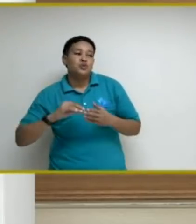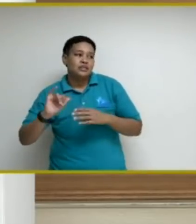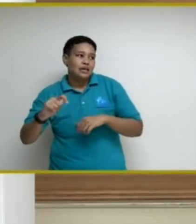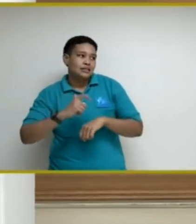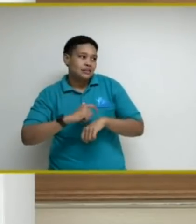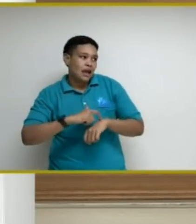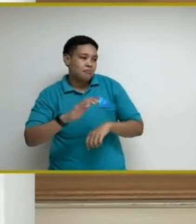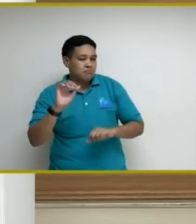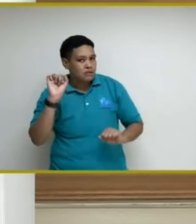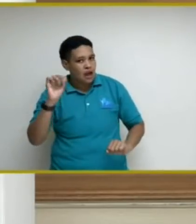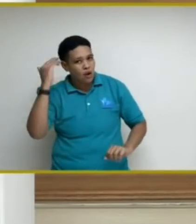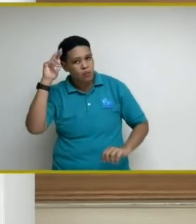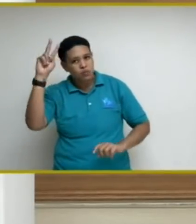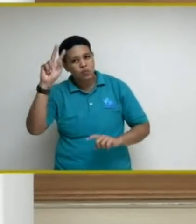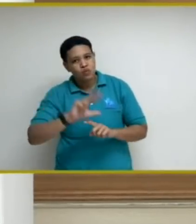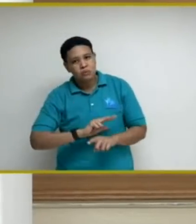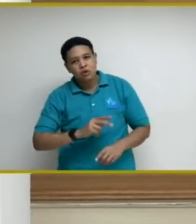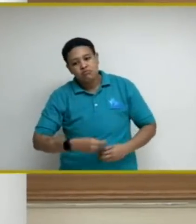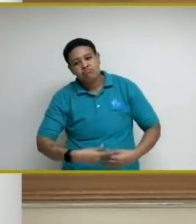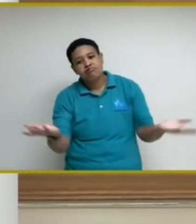frame.